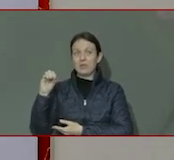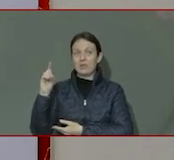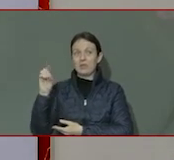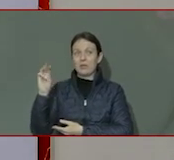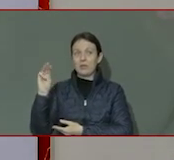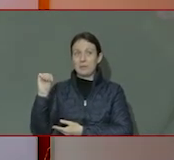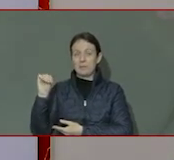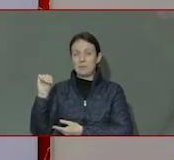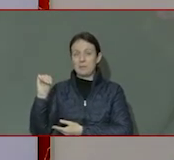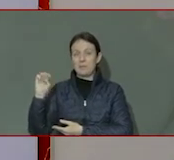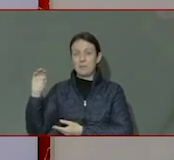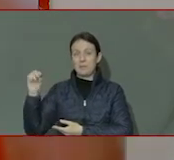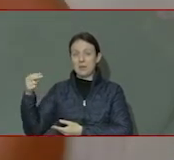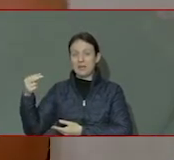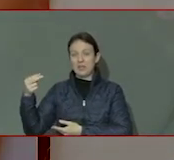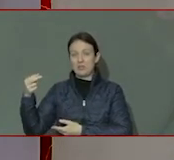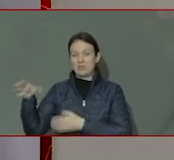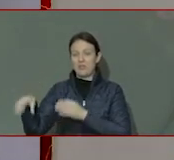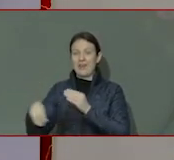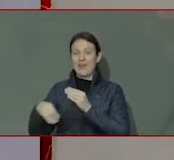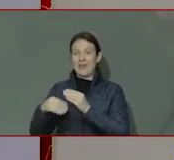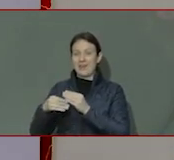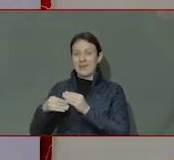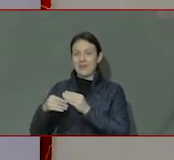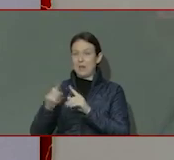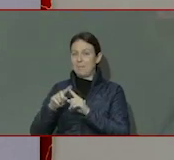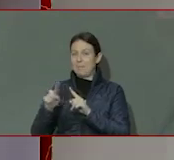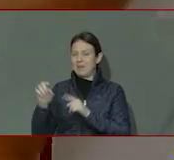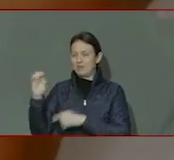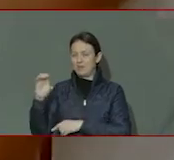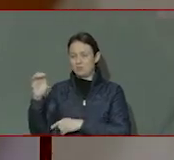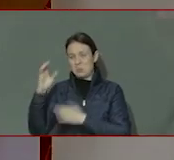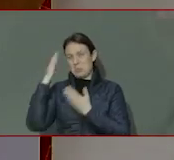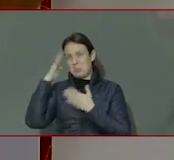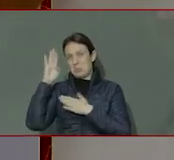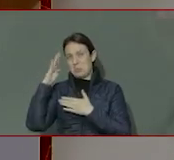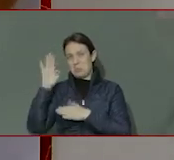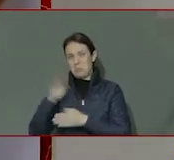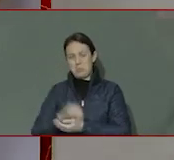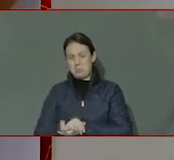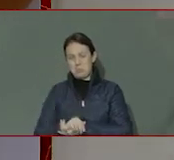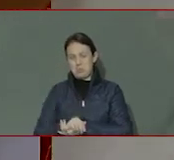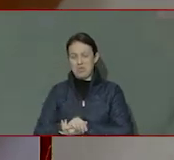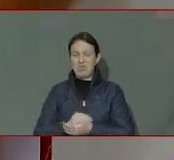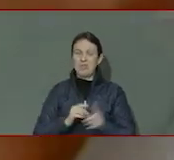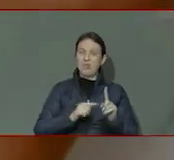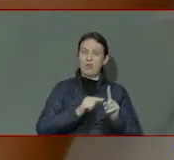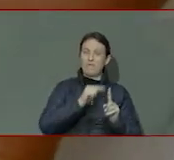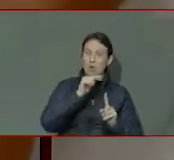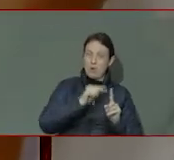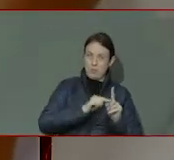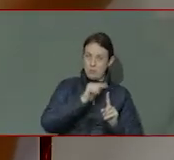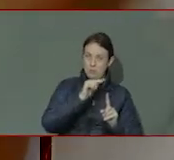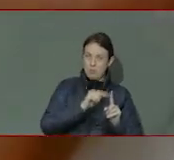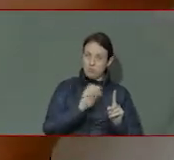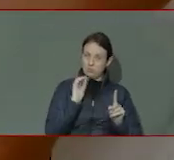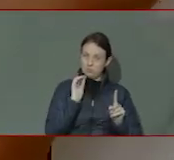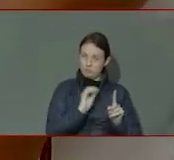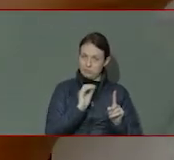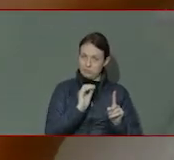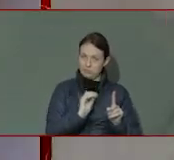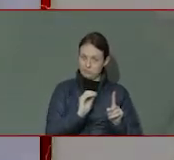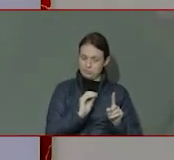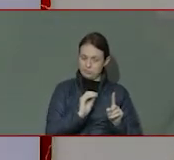of unknown concentration. So we have the volume of the sodium hydroxide, but it